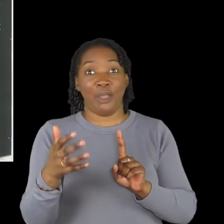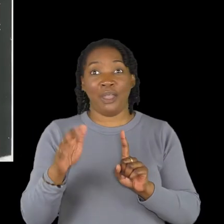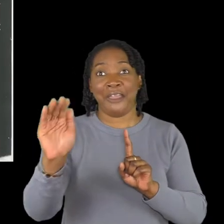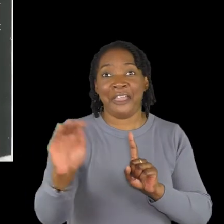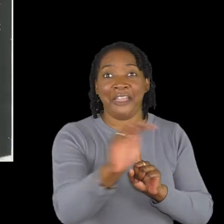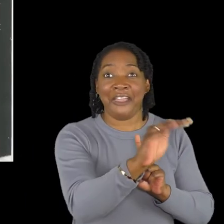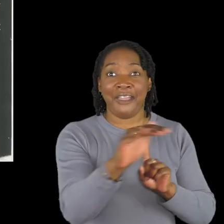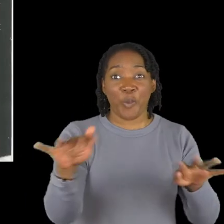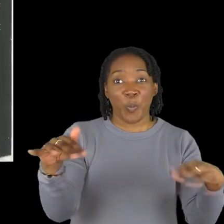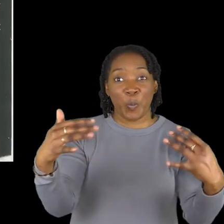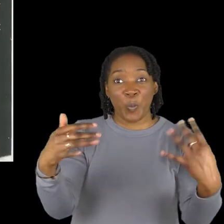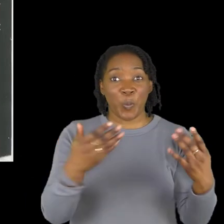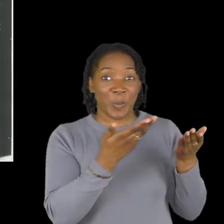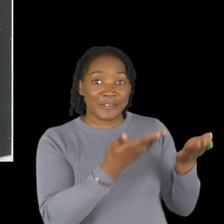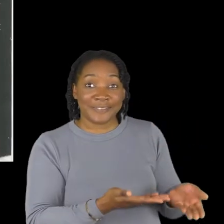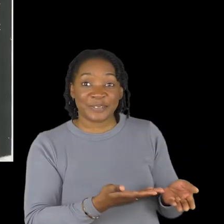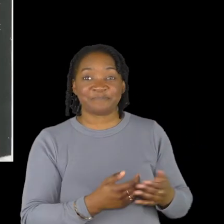Art Gallery,